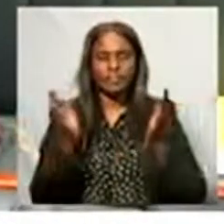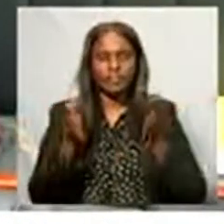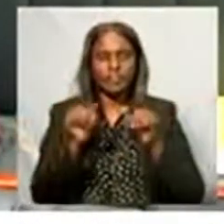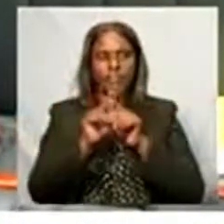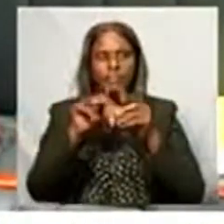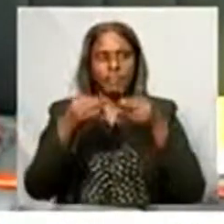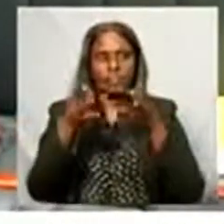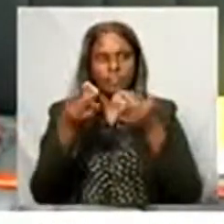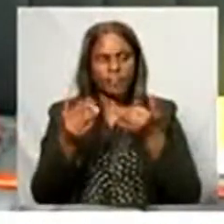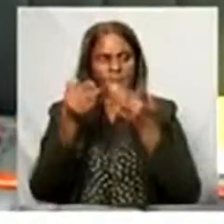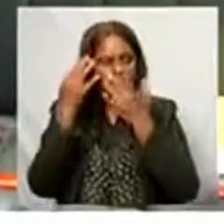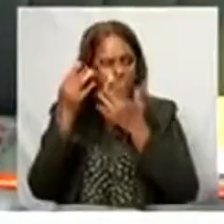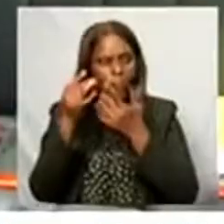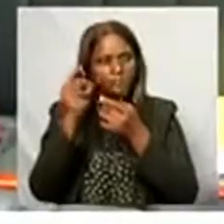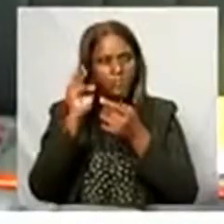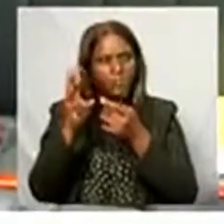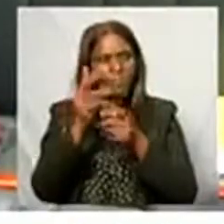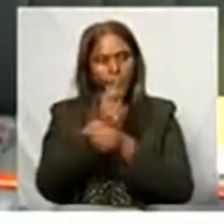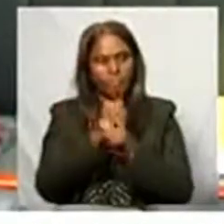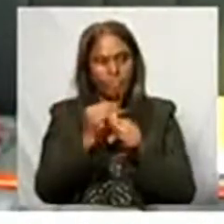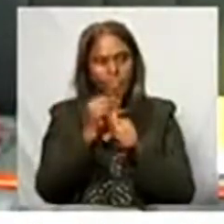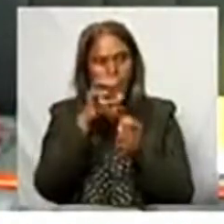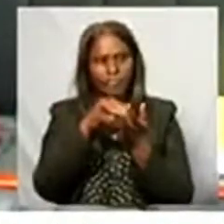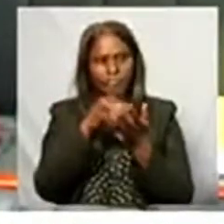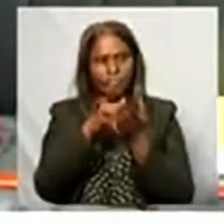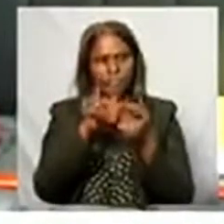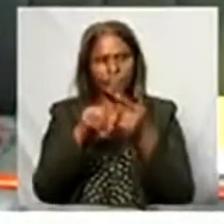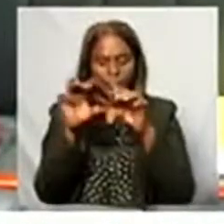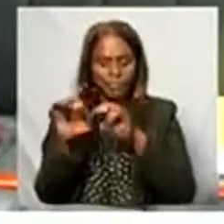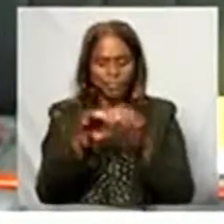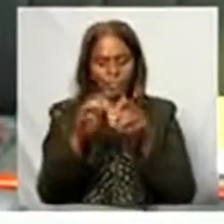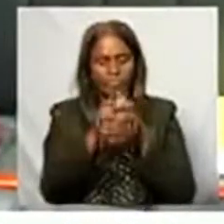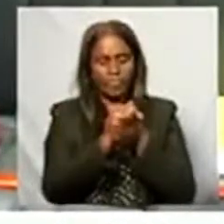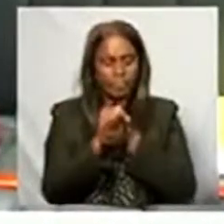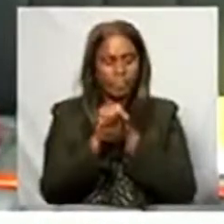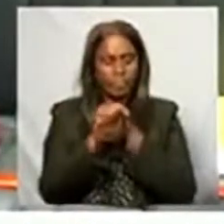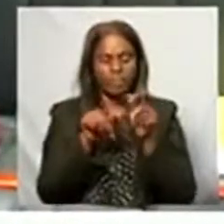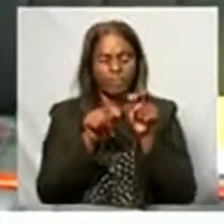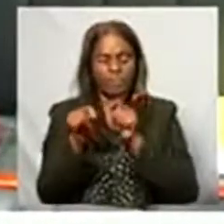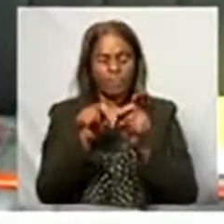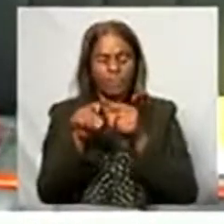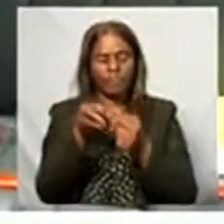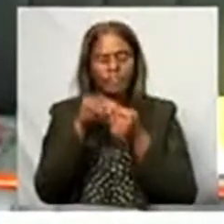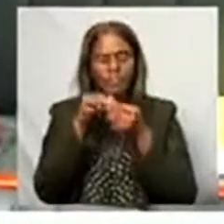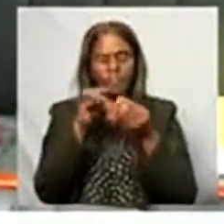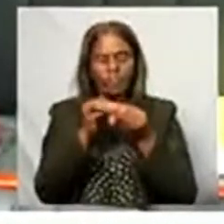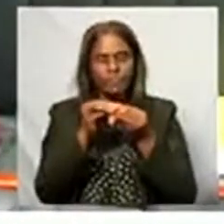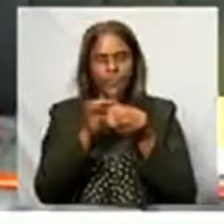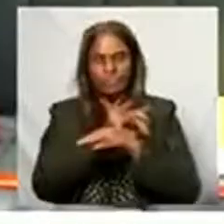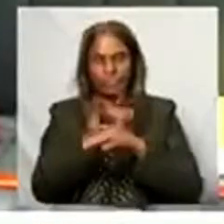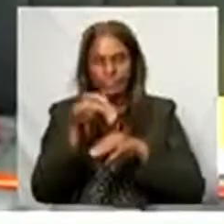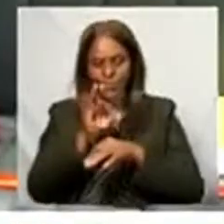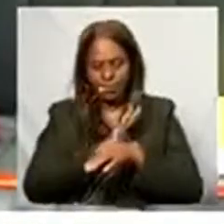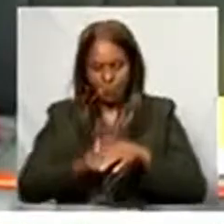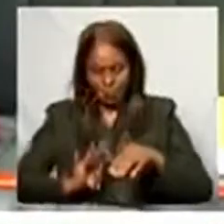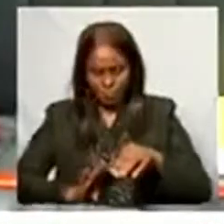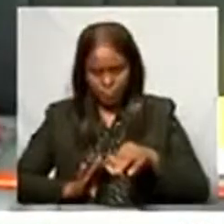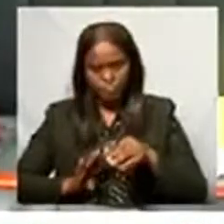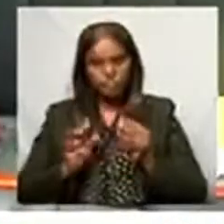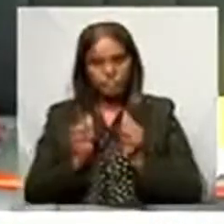hope that we will address matters to do with corporate governance, particularly lack of boards,